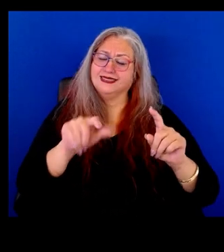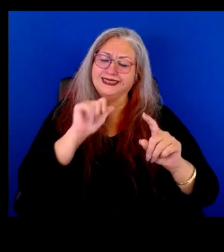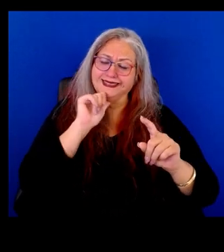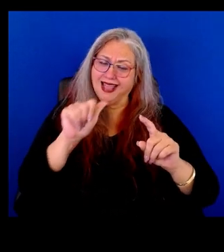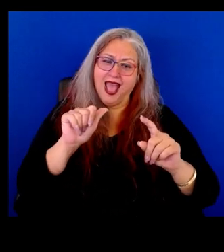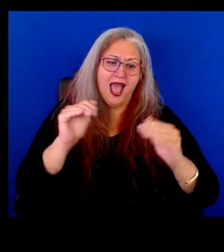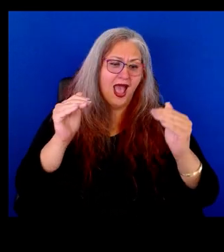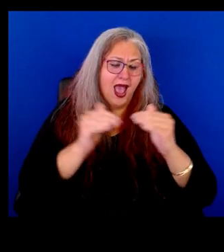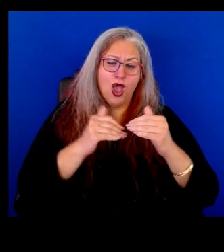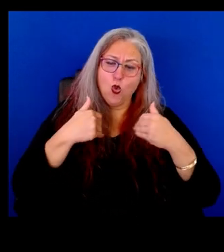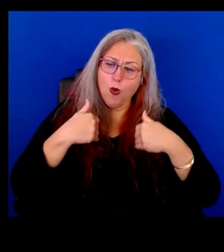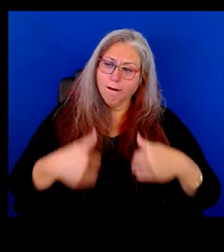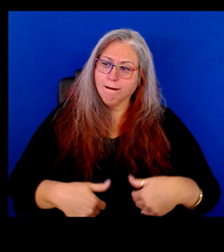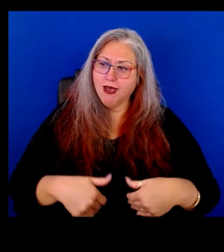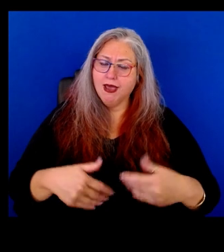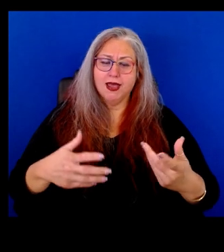inhumanity.